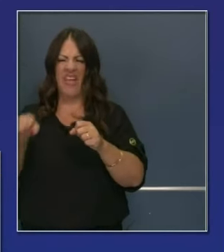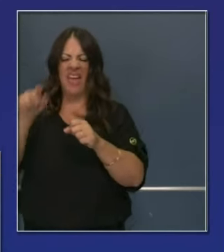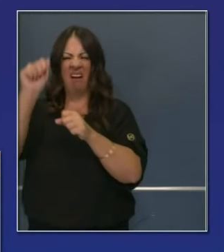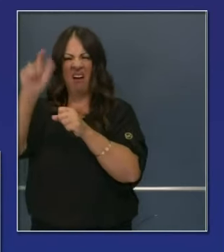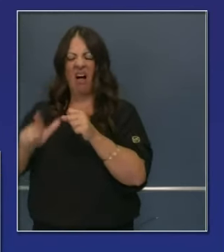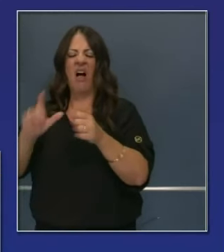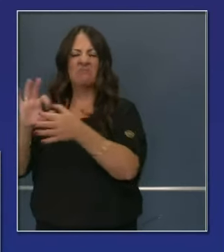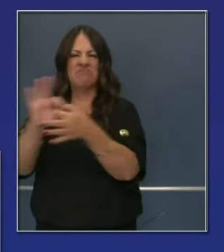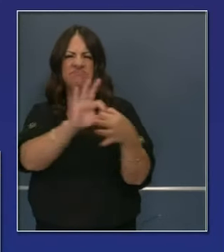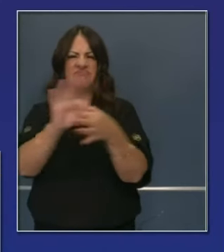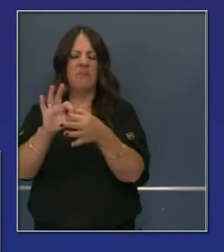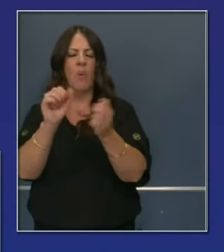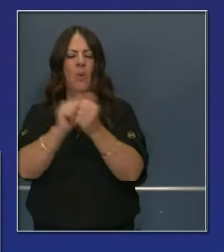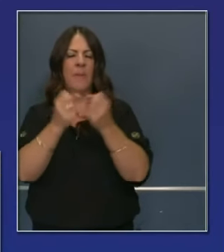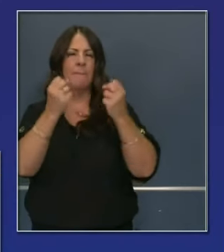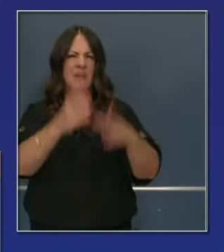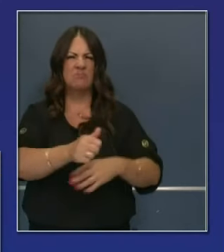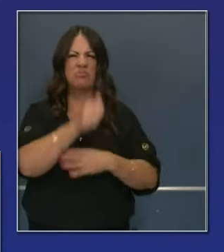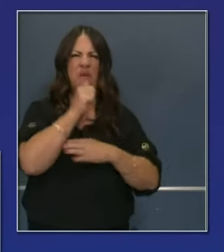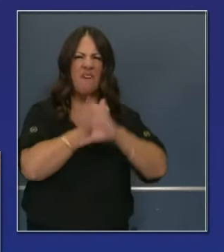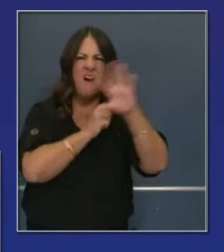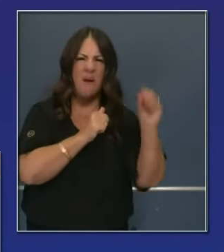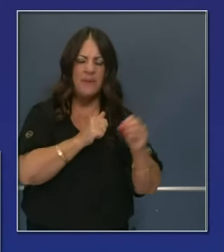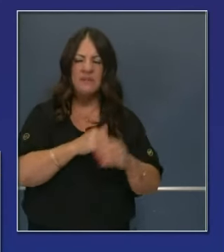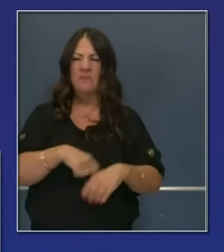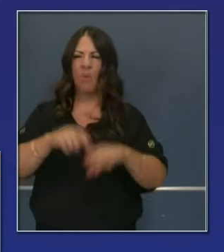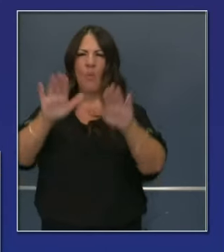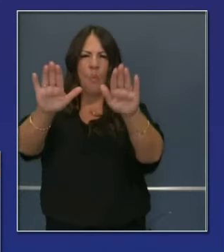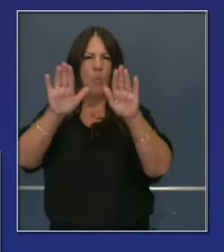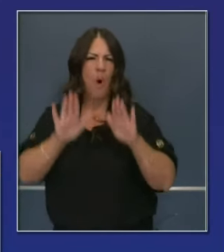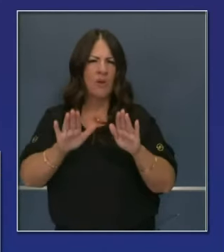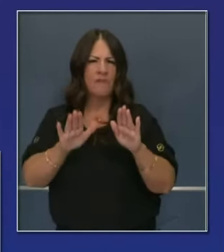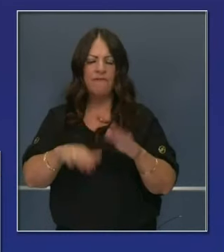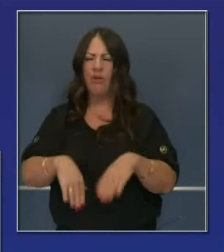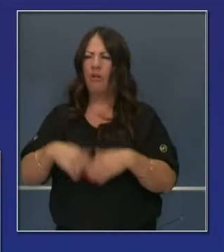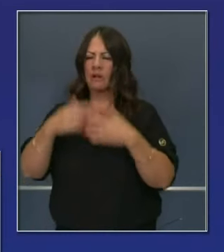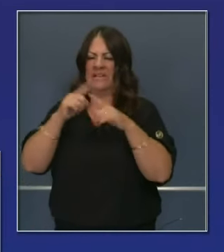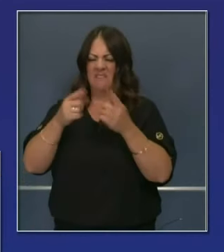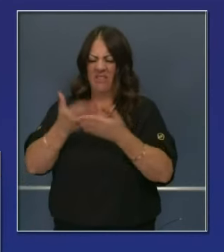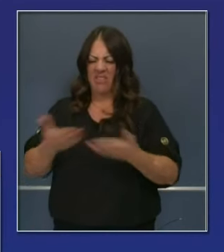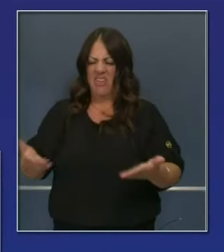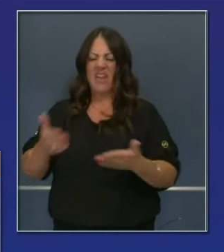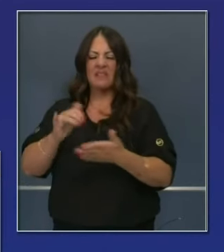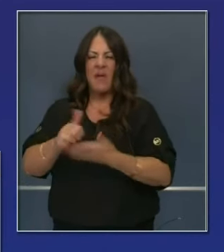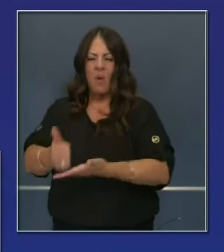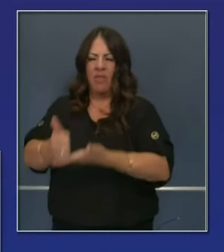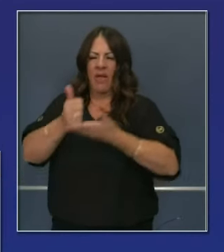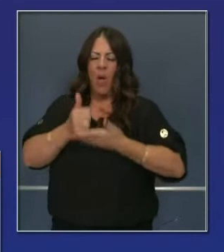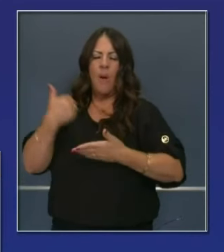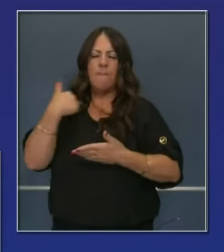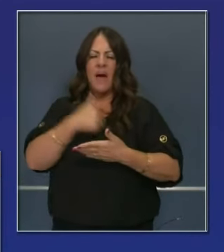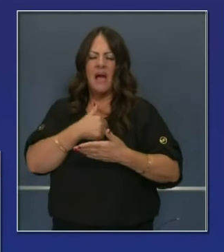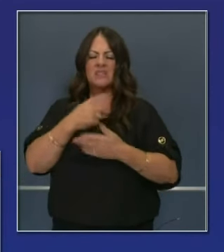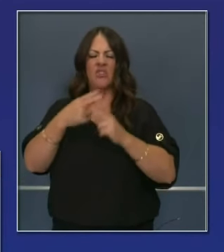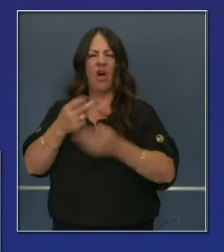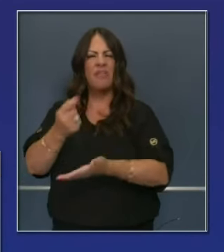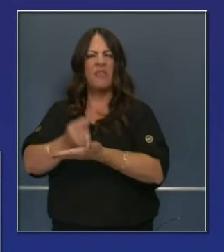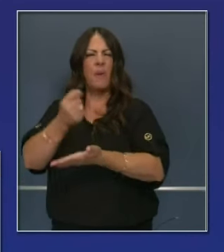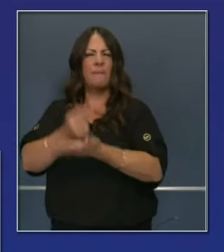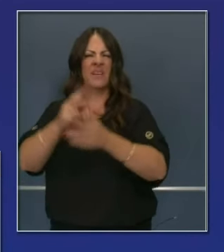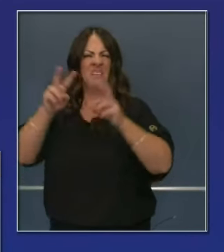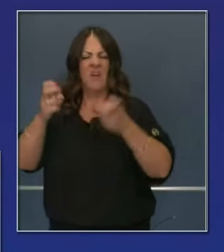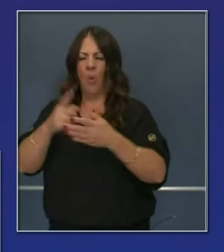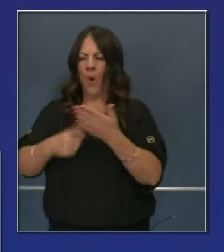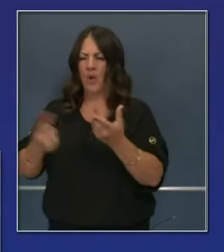therapeutics, dominantly therapeutics coming and emanating out of this state. And we continue. We have a therapeutics task force,